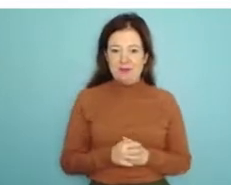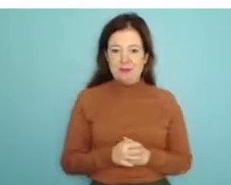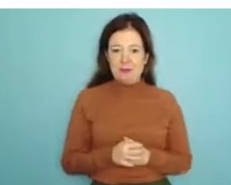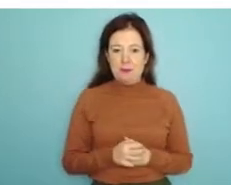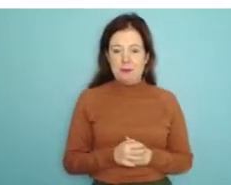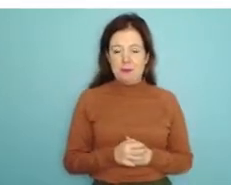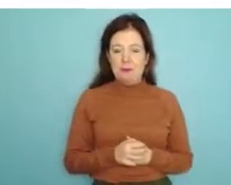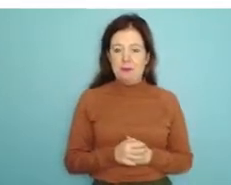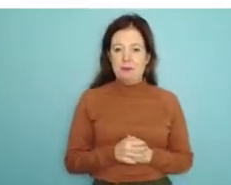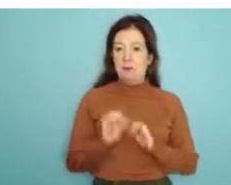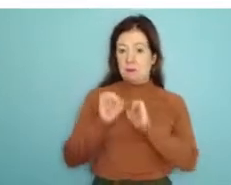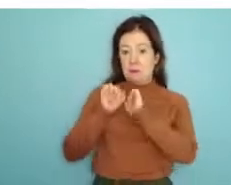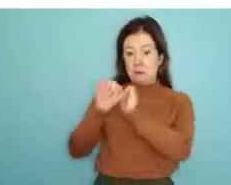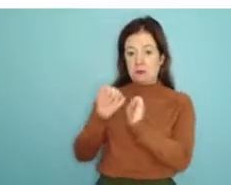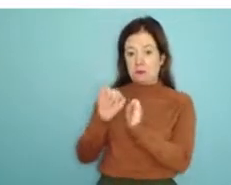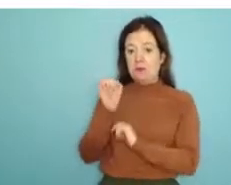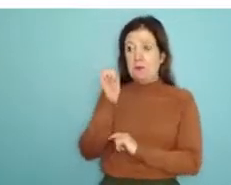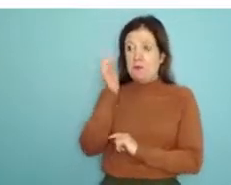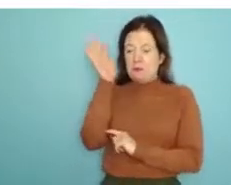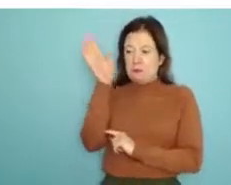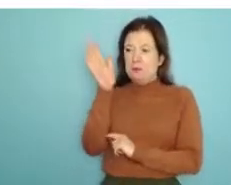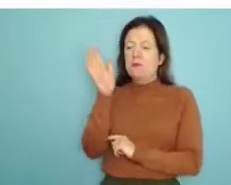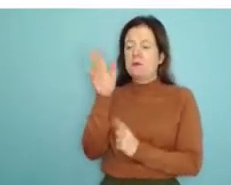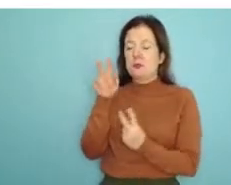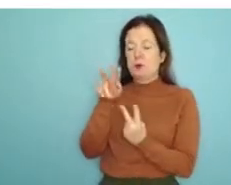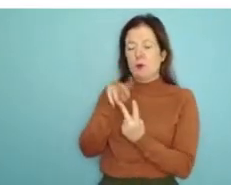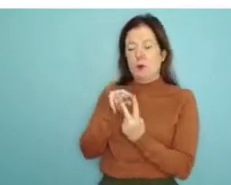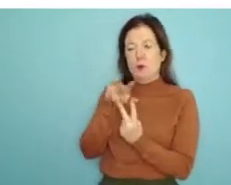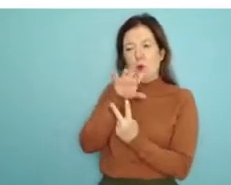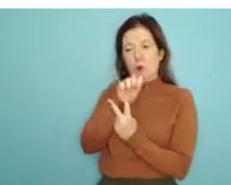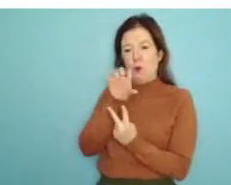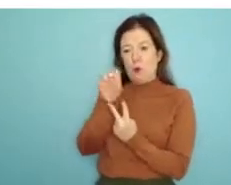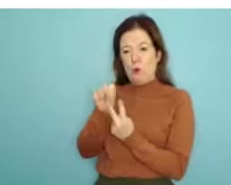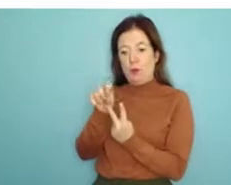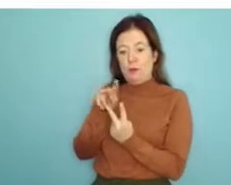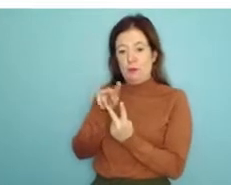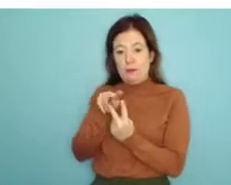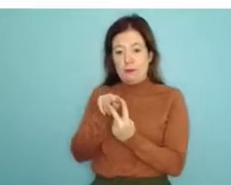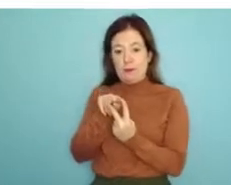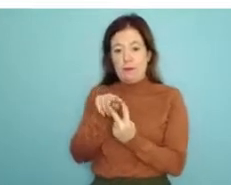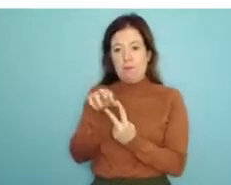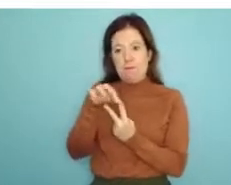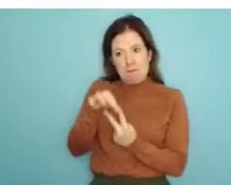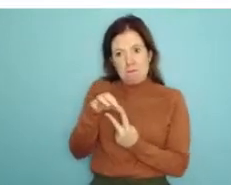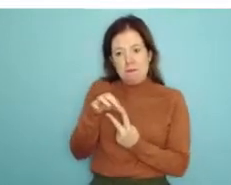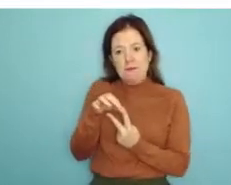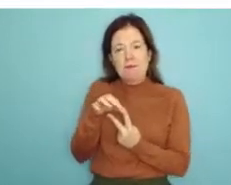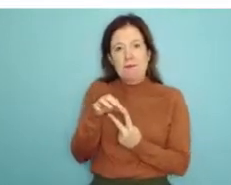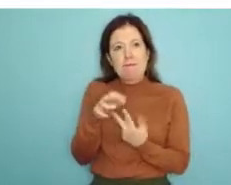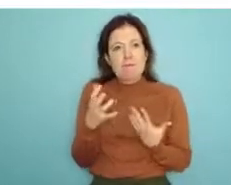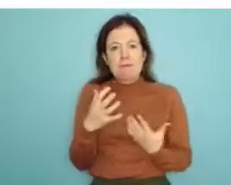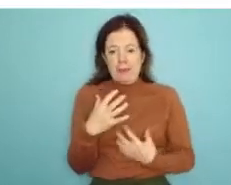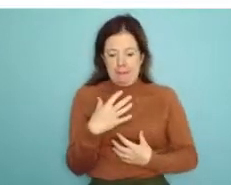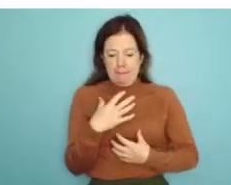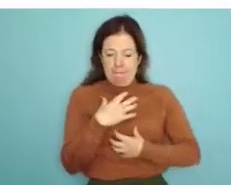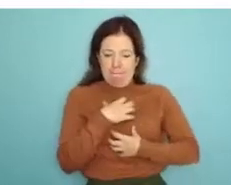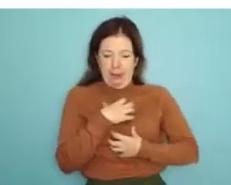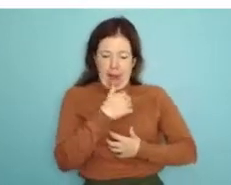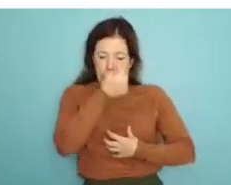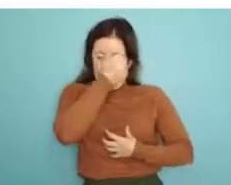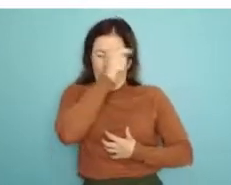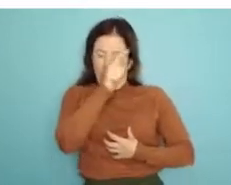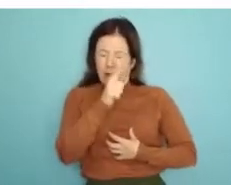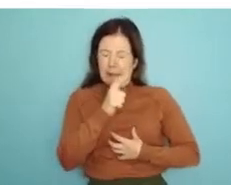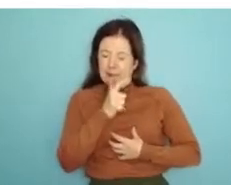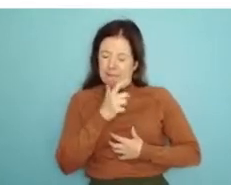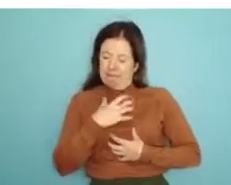from your session were two things. Were around that sense of, feel the fear, but do it anyway. Step into